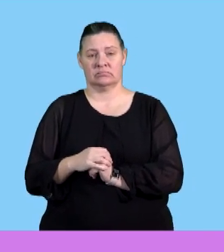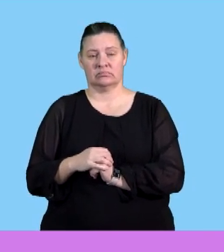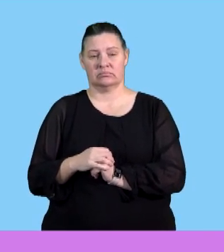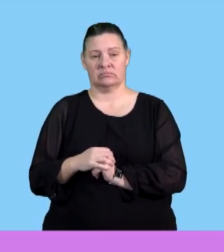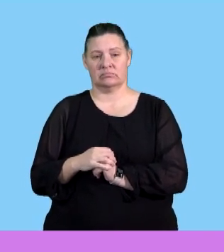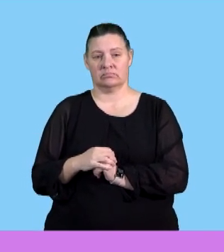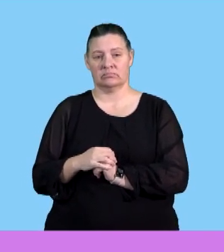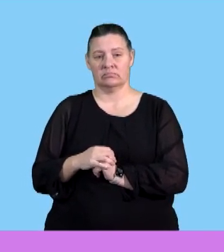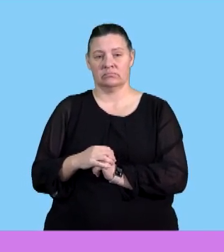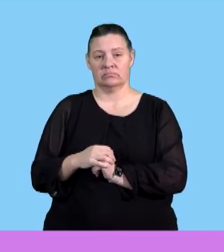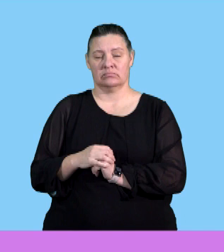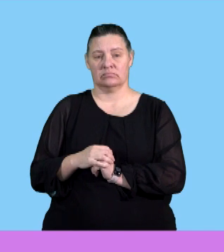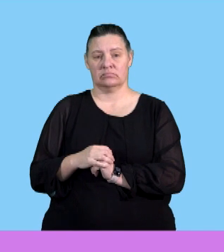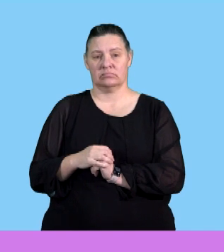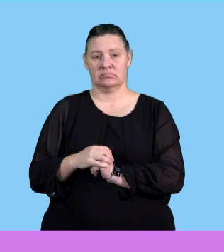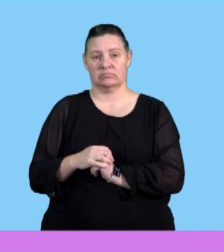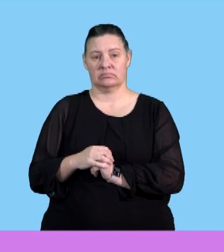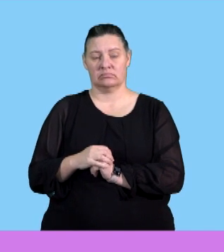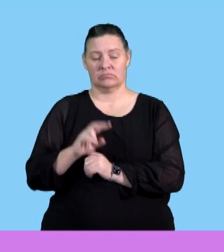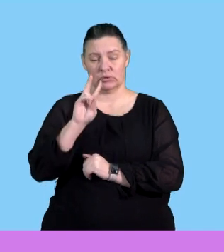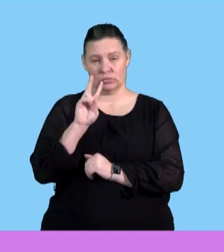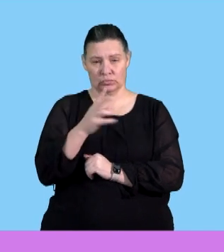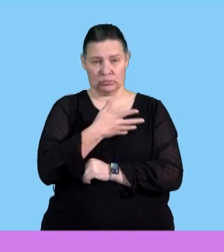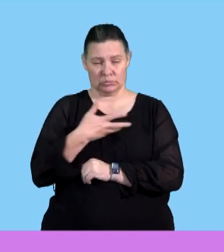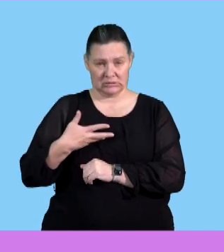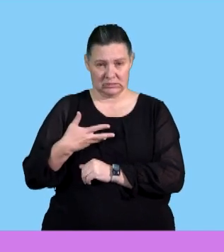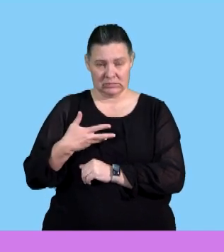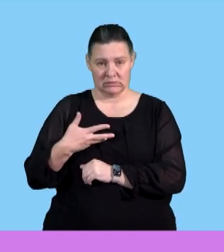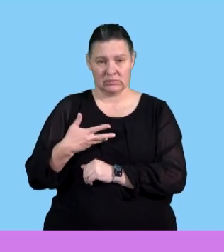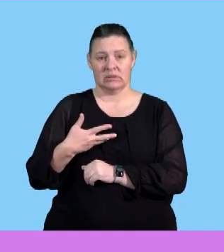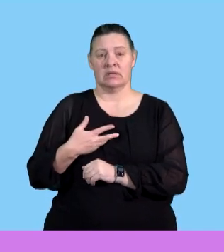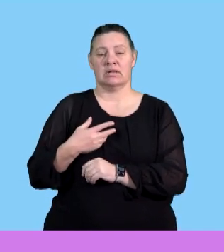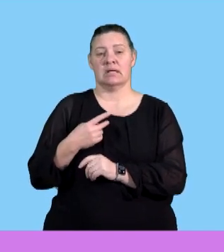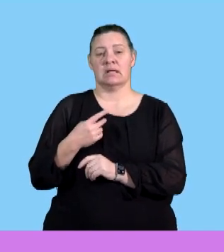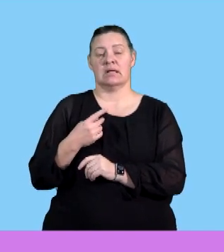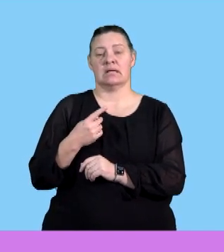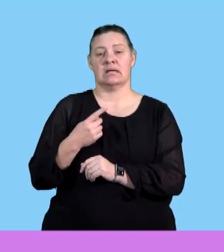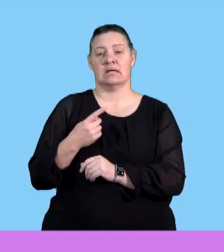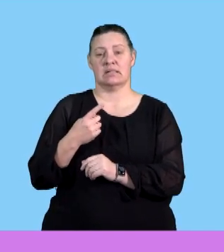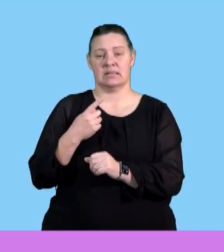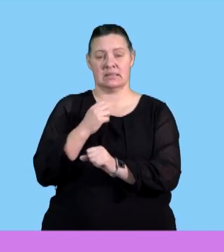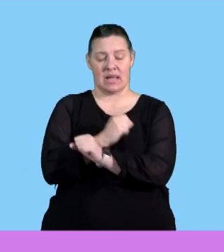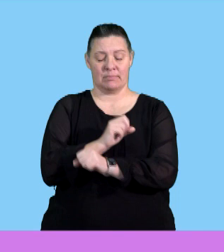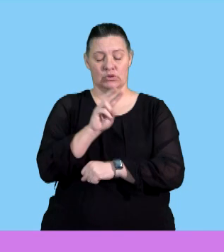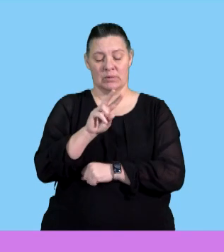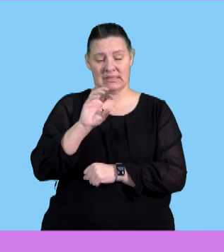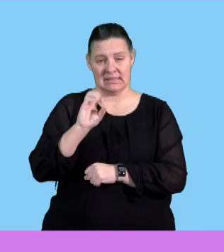is going to be 2 ladies times 20